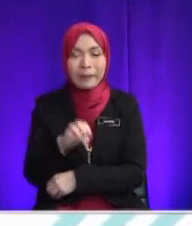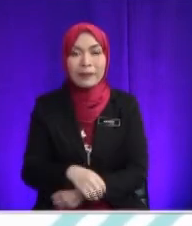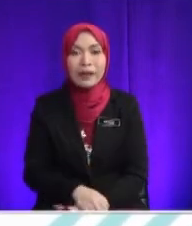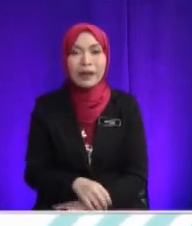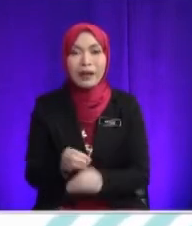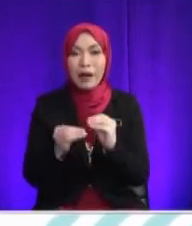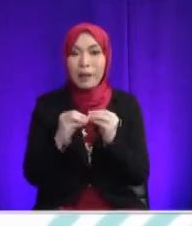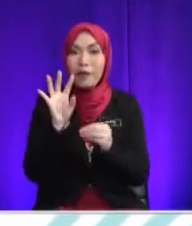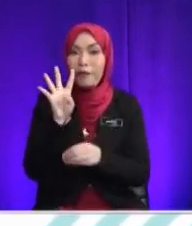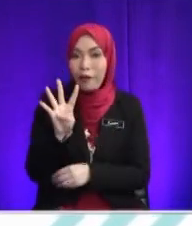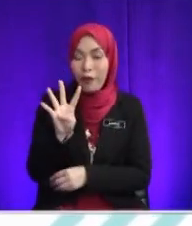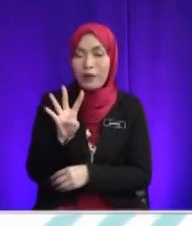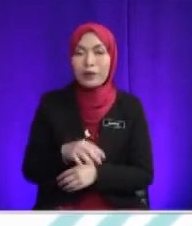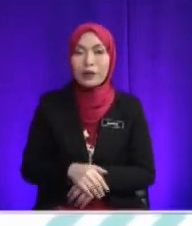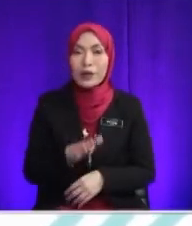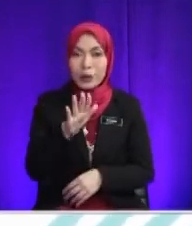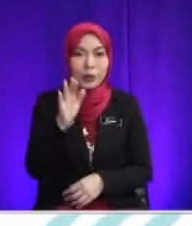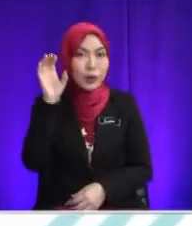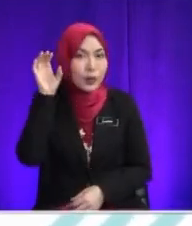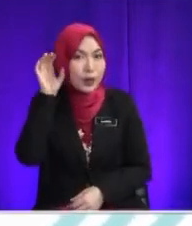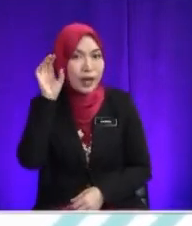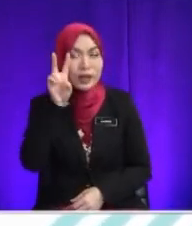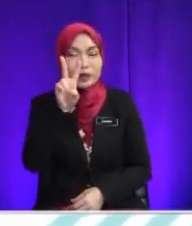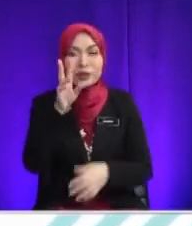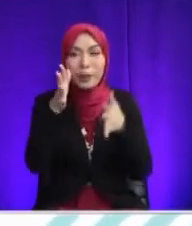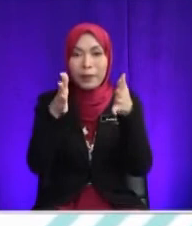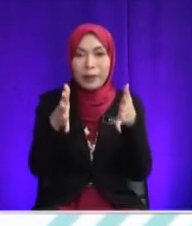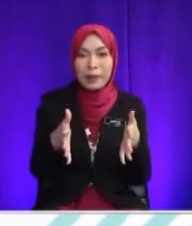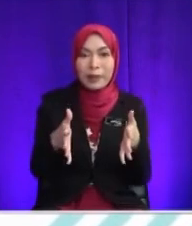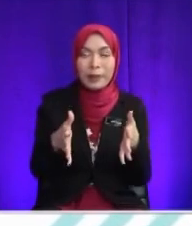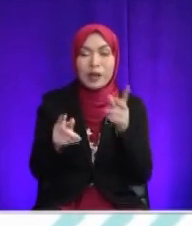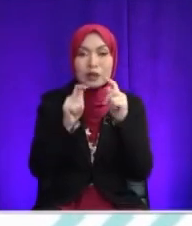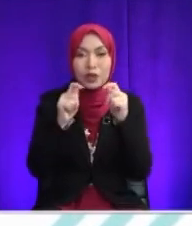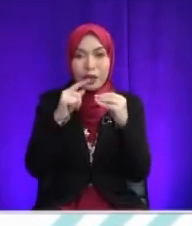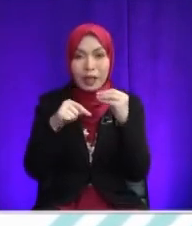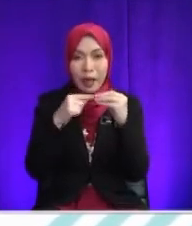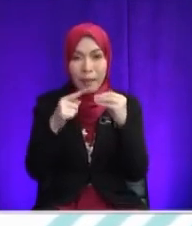Four. You hear two people talking about a crime.